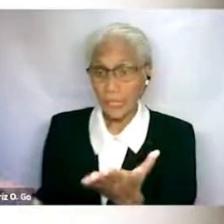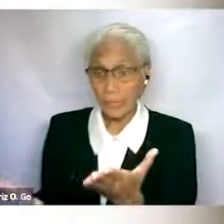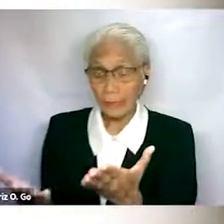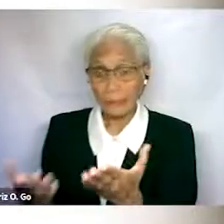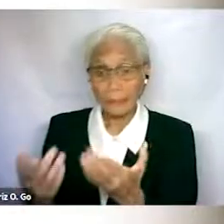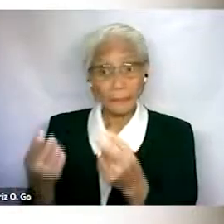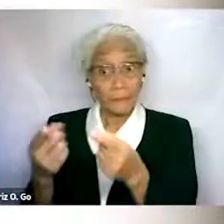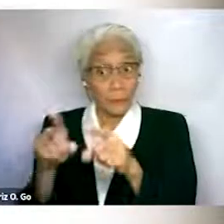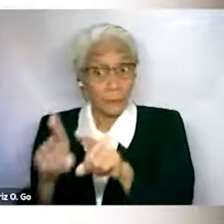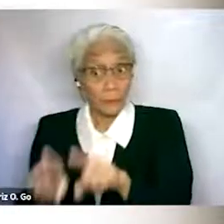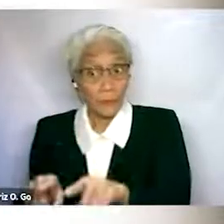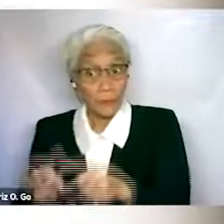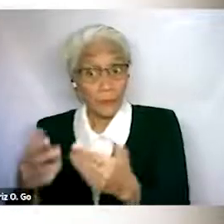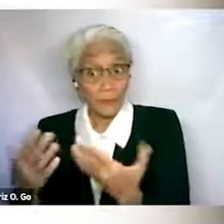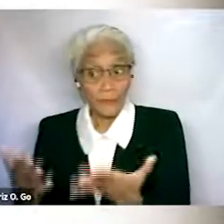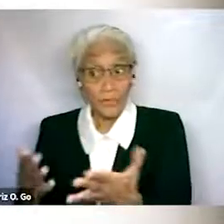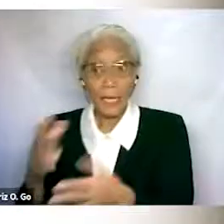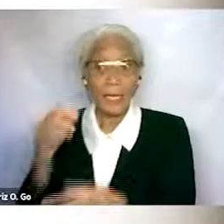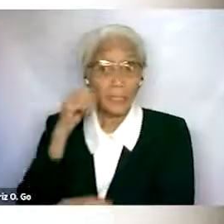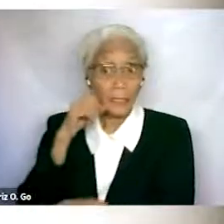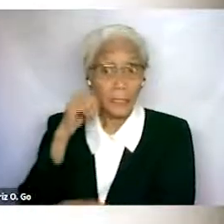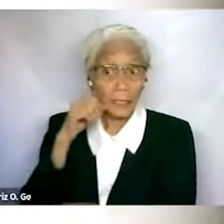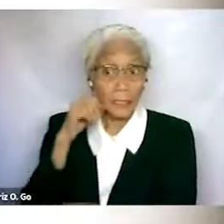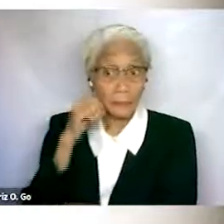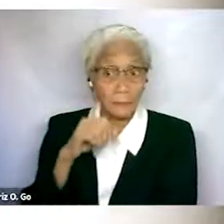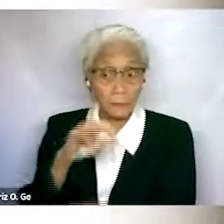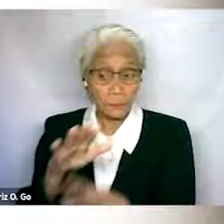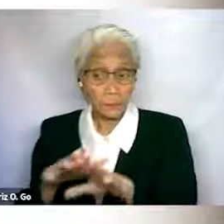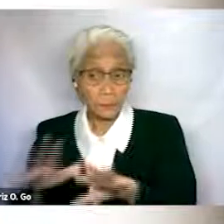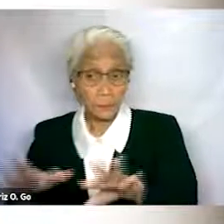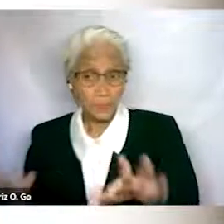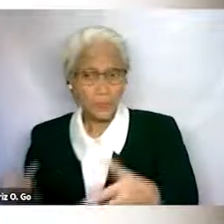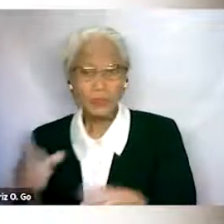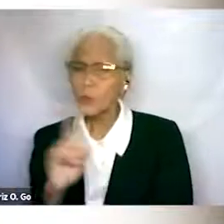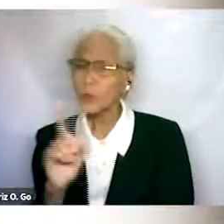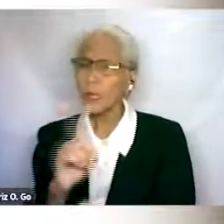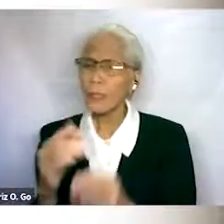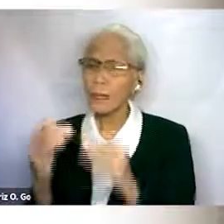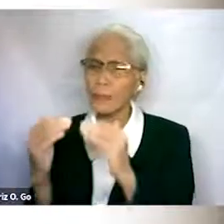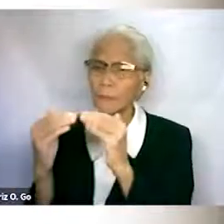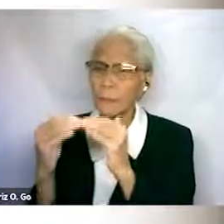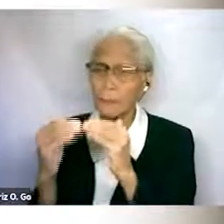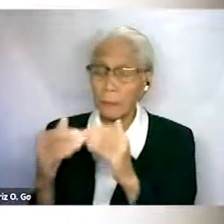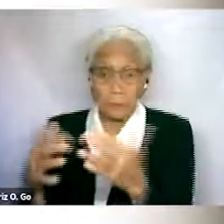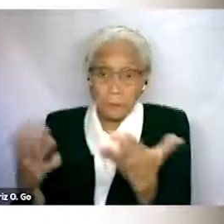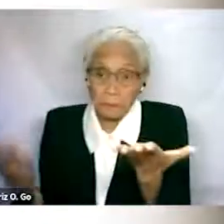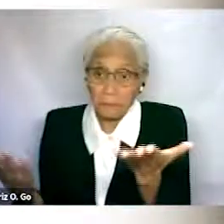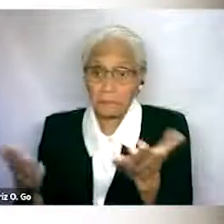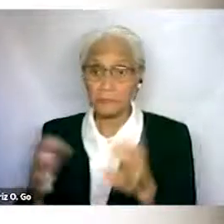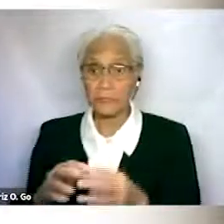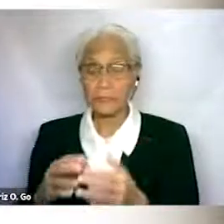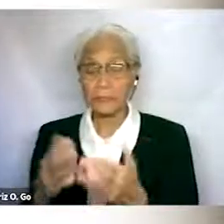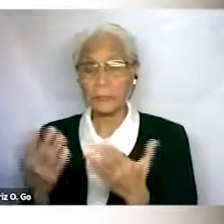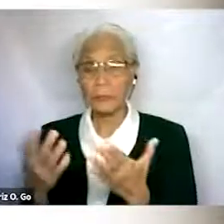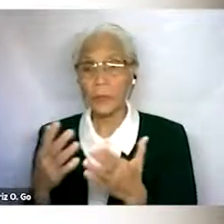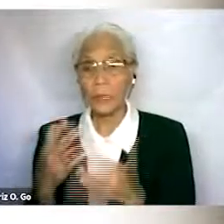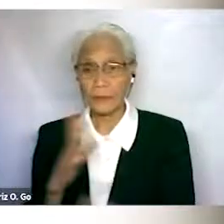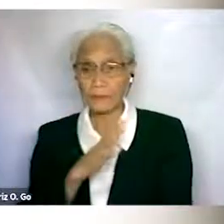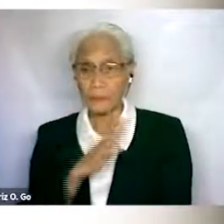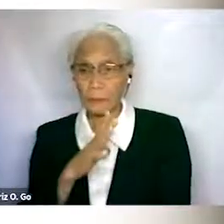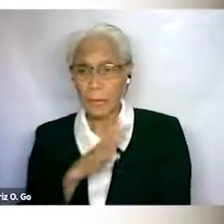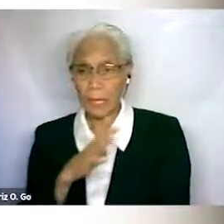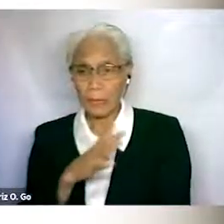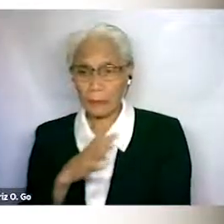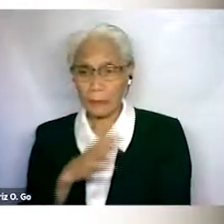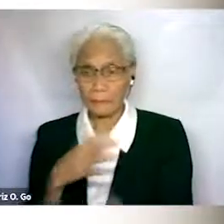are able to exercise and access and enjoy the fulfillment of rights. And I think in the discussion of Dr. Sri